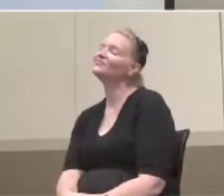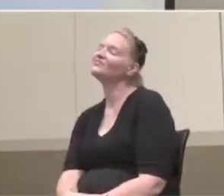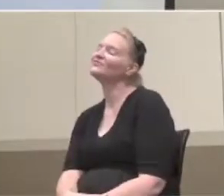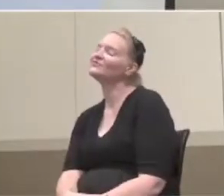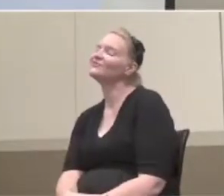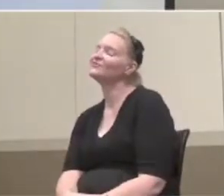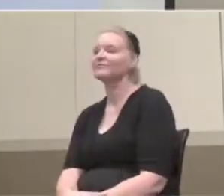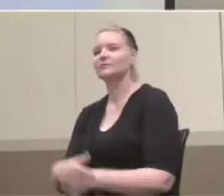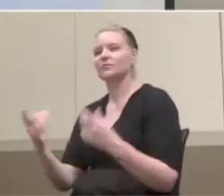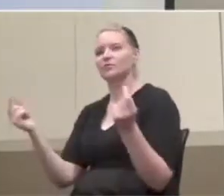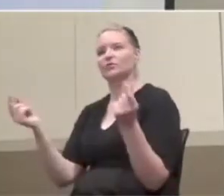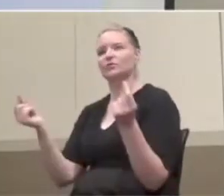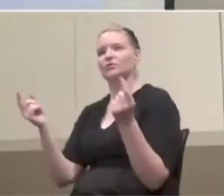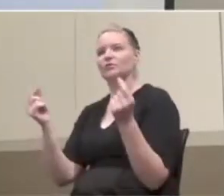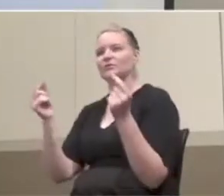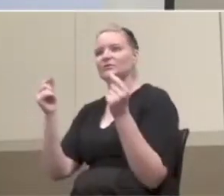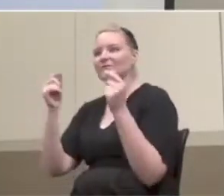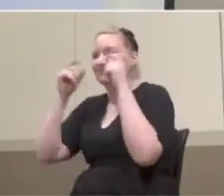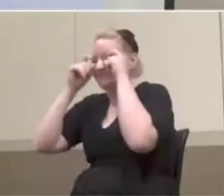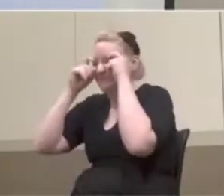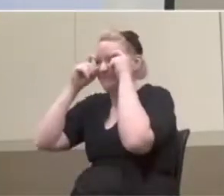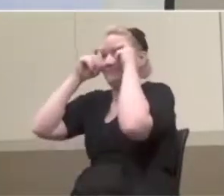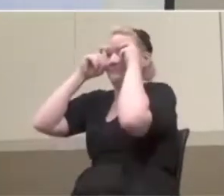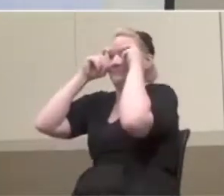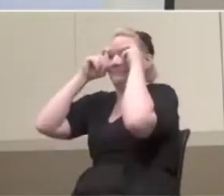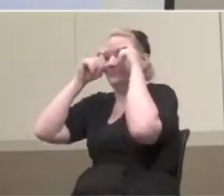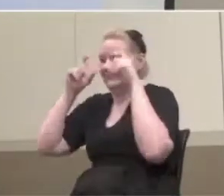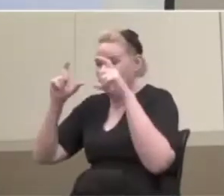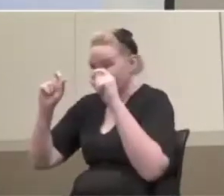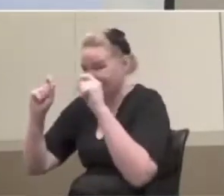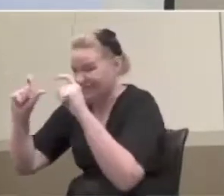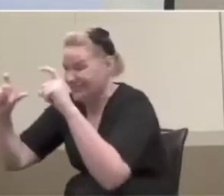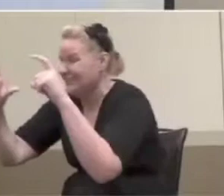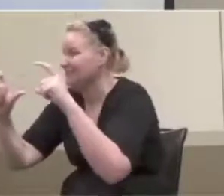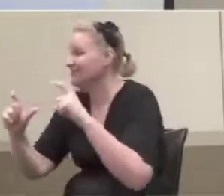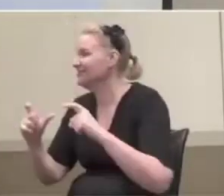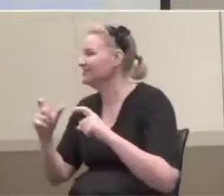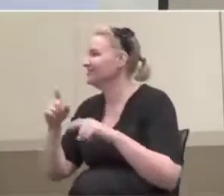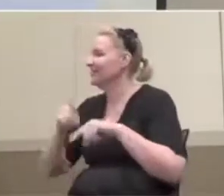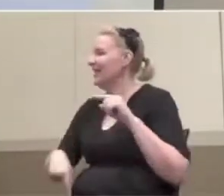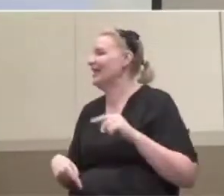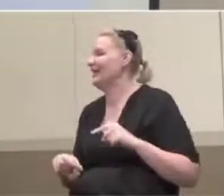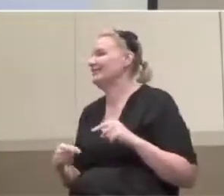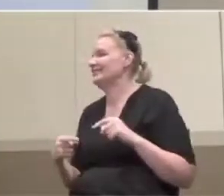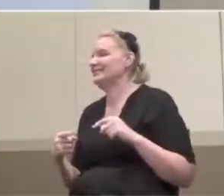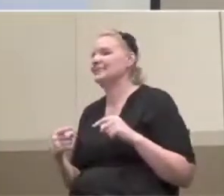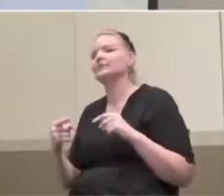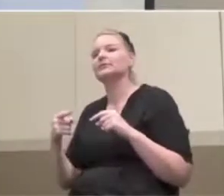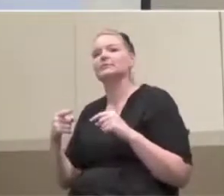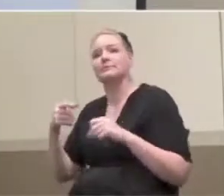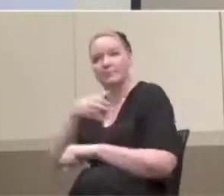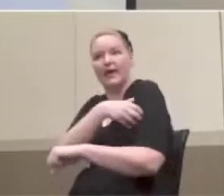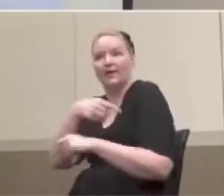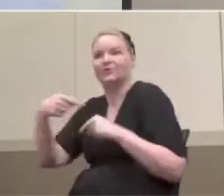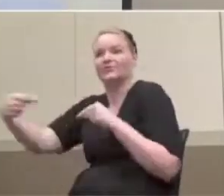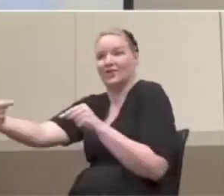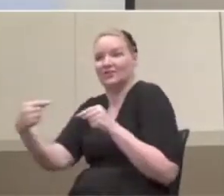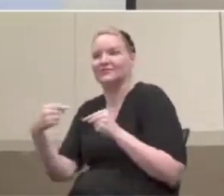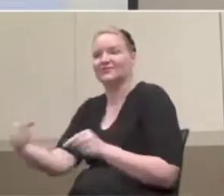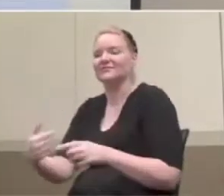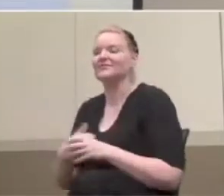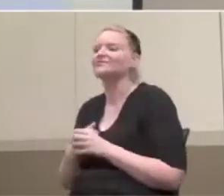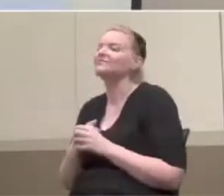And what are you going to do? Open their eyes? Open them, open them, open them. It becomes a power struggle, right? So